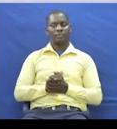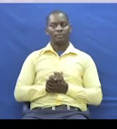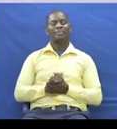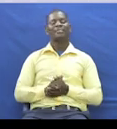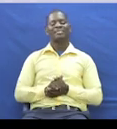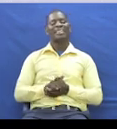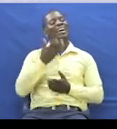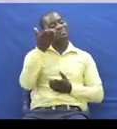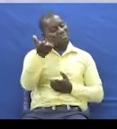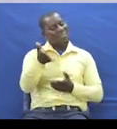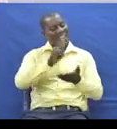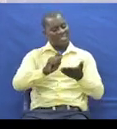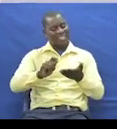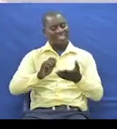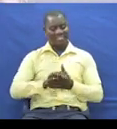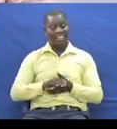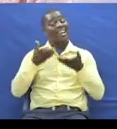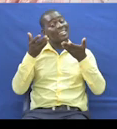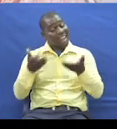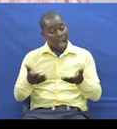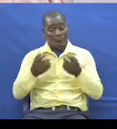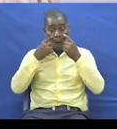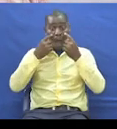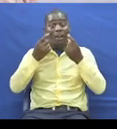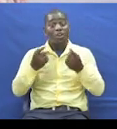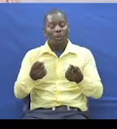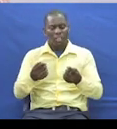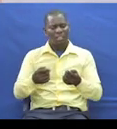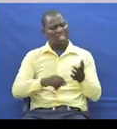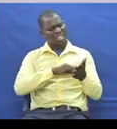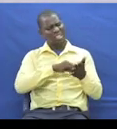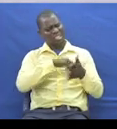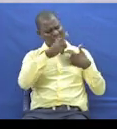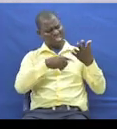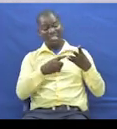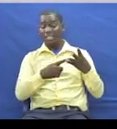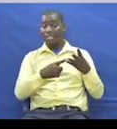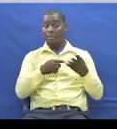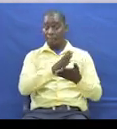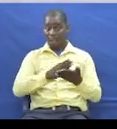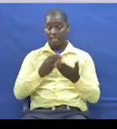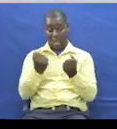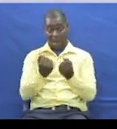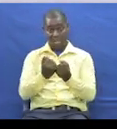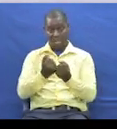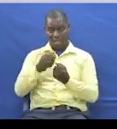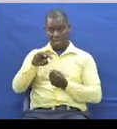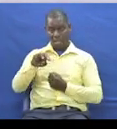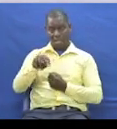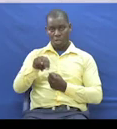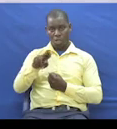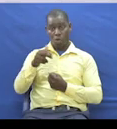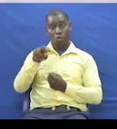My student, now upon looking all these particles that are made of the atom, let us